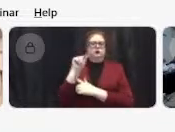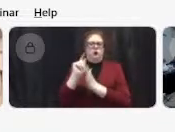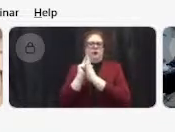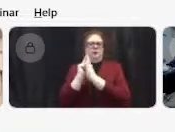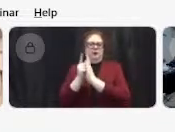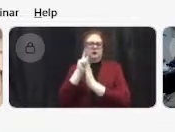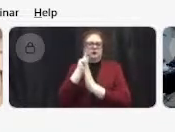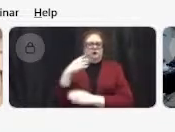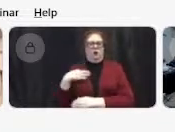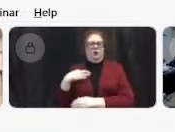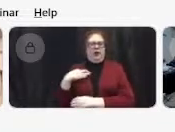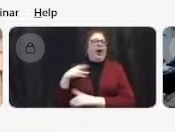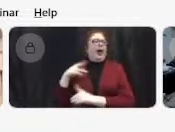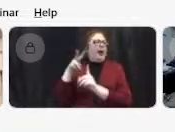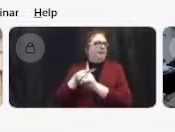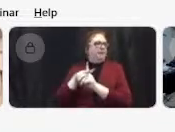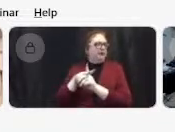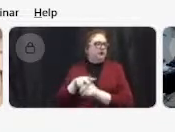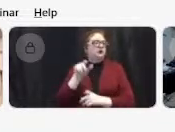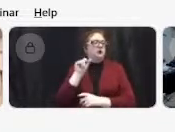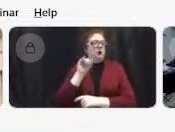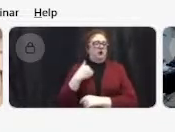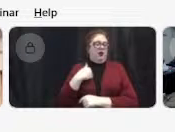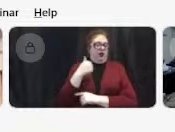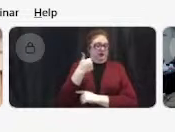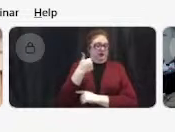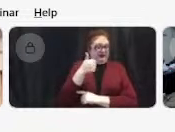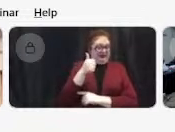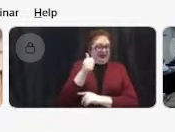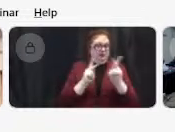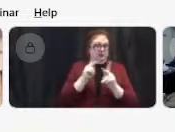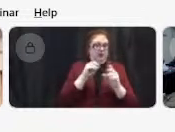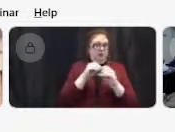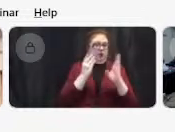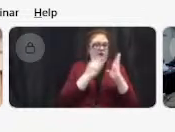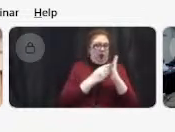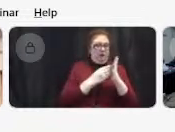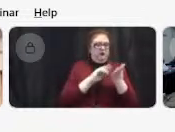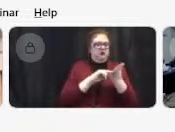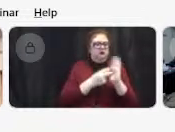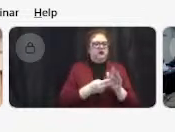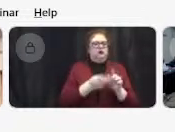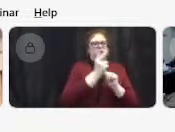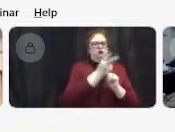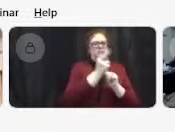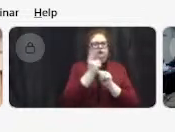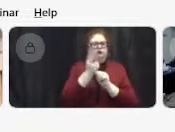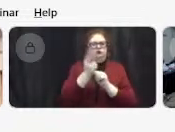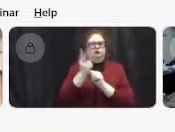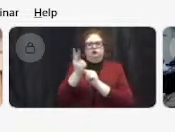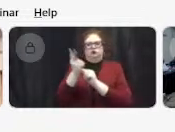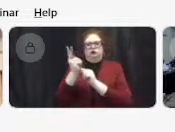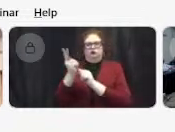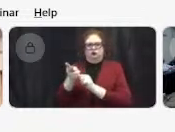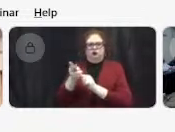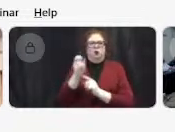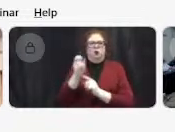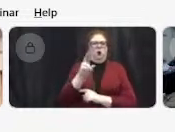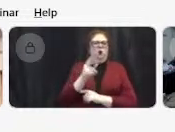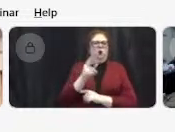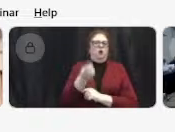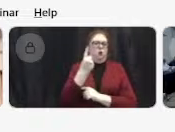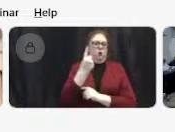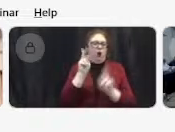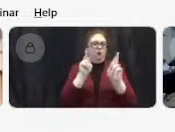time. So if we have 10 in opposition, and if you break that up, then you have 2 minutes each, just for an example. Or one person can have the full